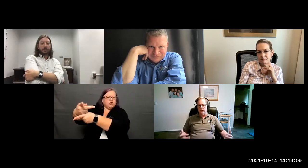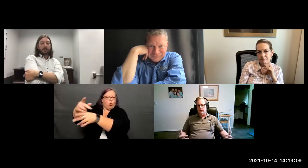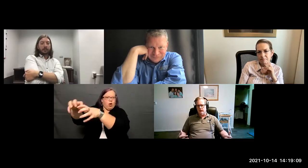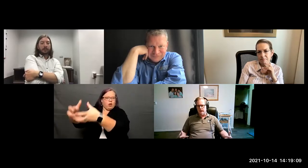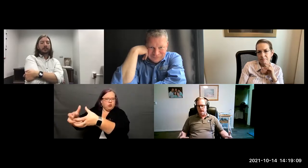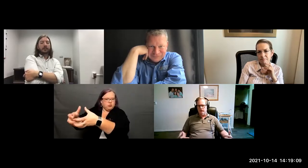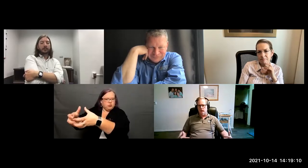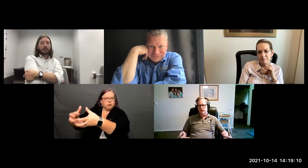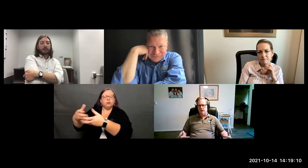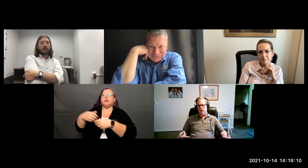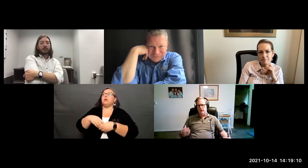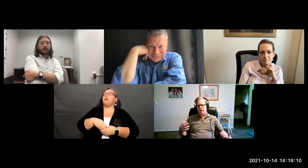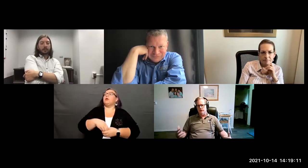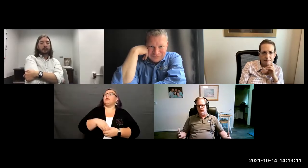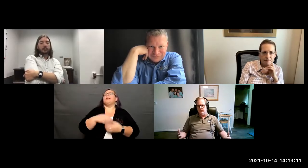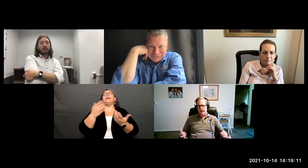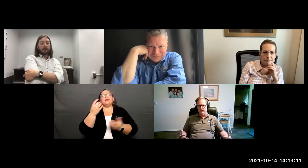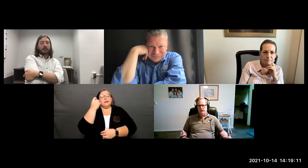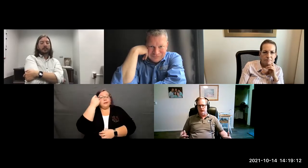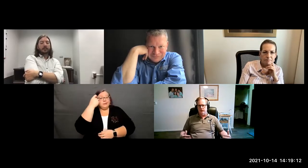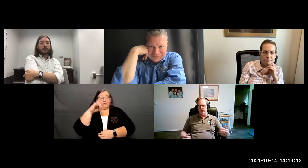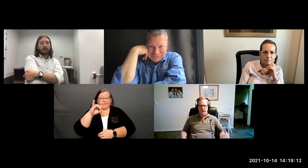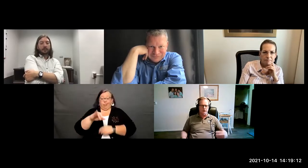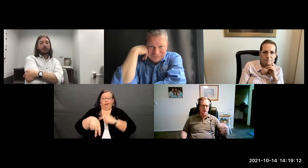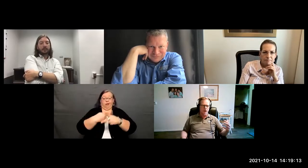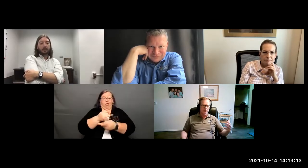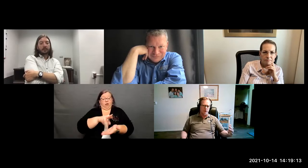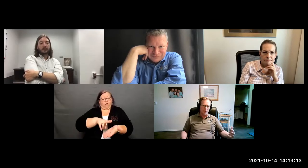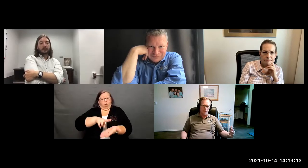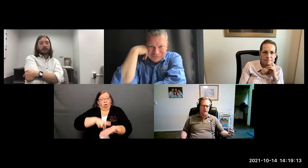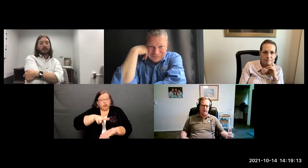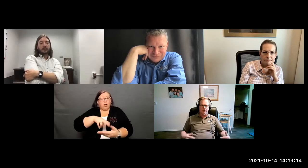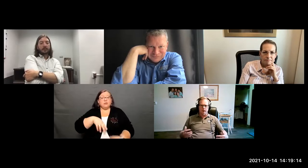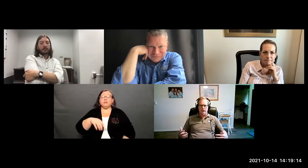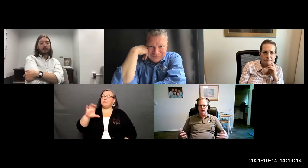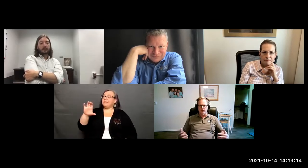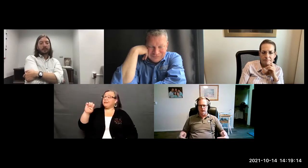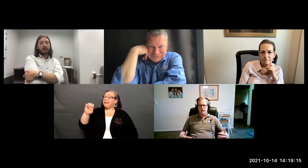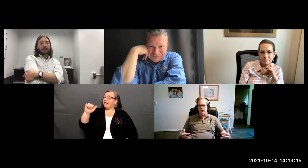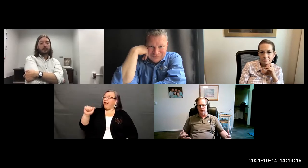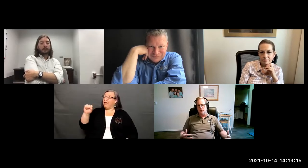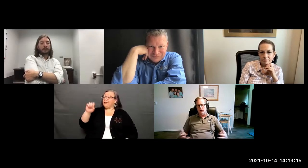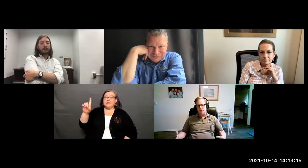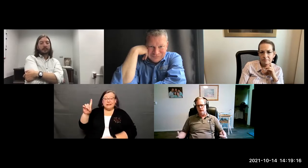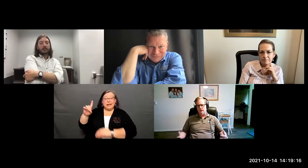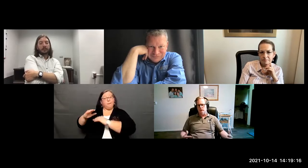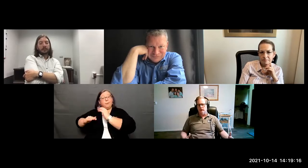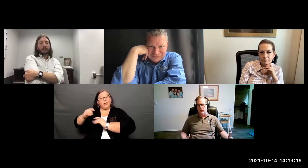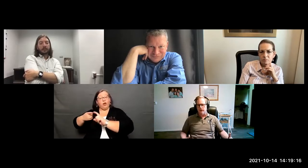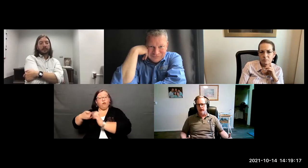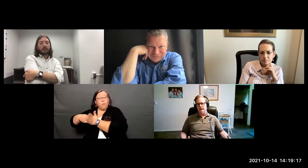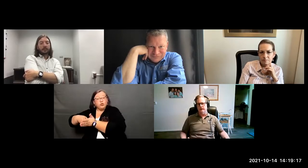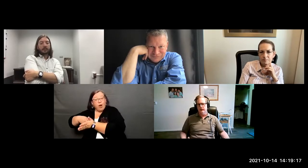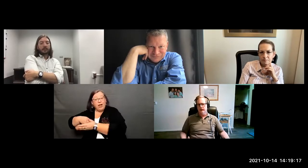kind of contracting, of course, is that whether CEASD invests or Gallaudet or anywhere else invests, there are costs that go